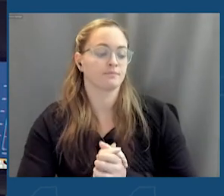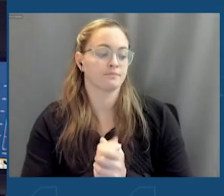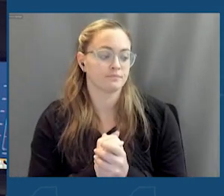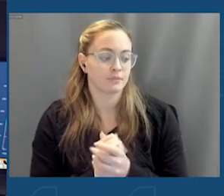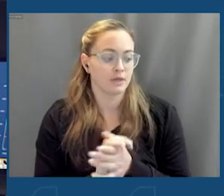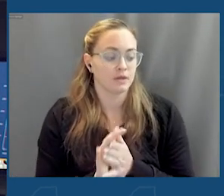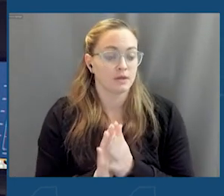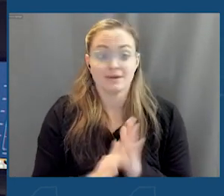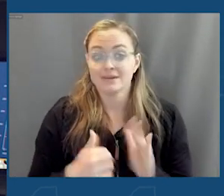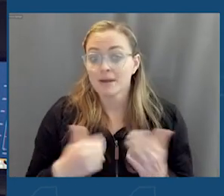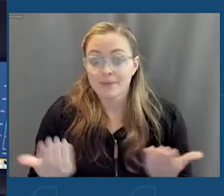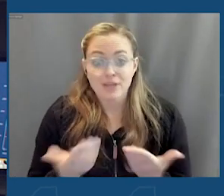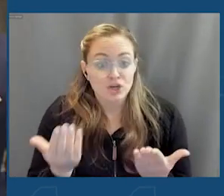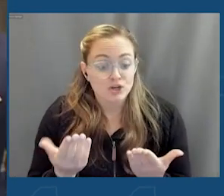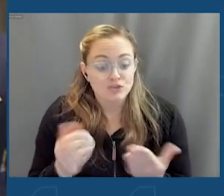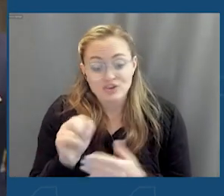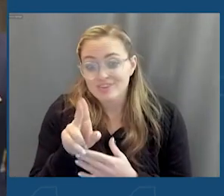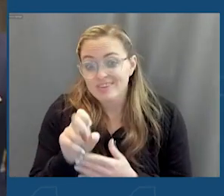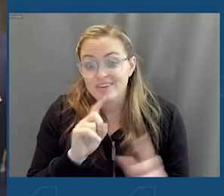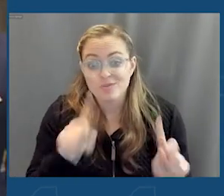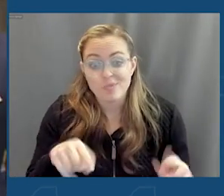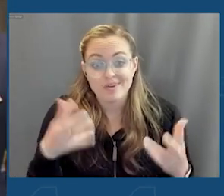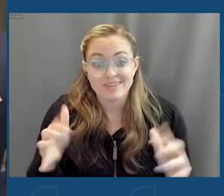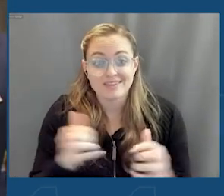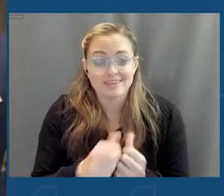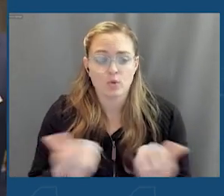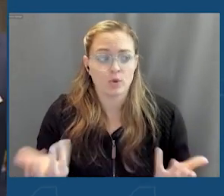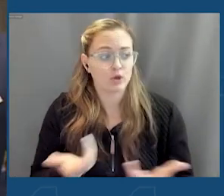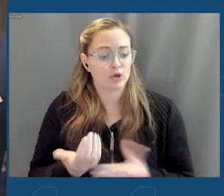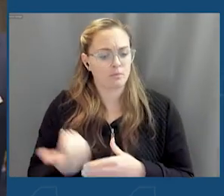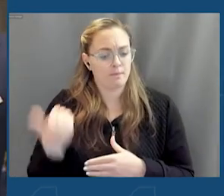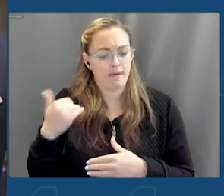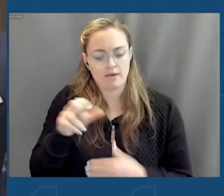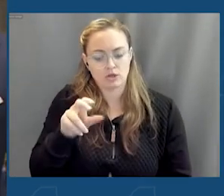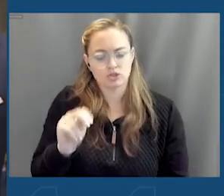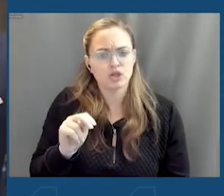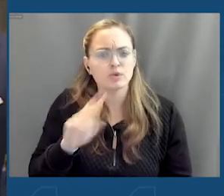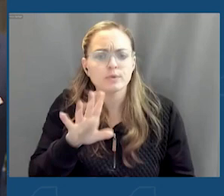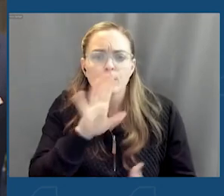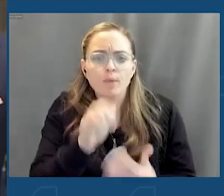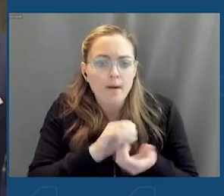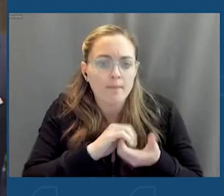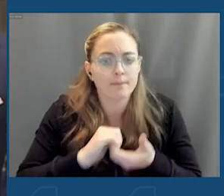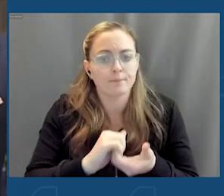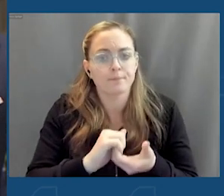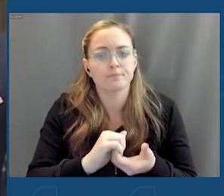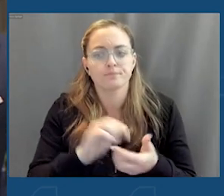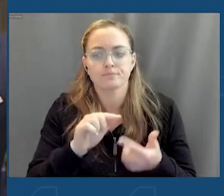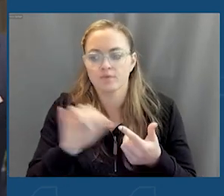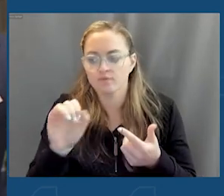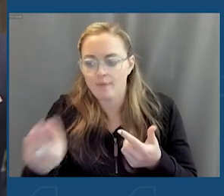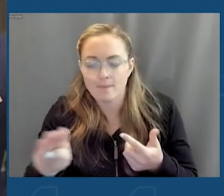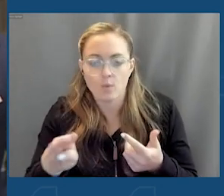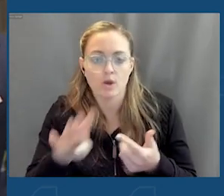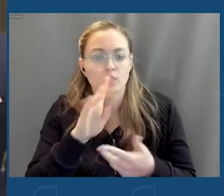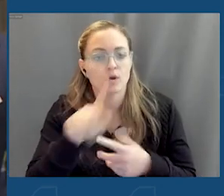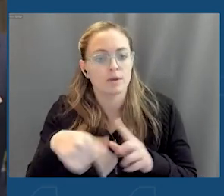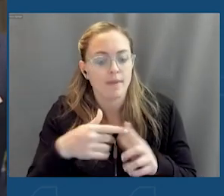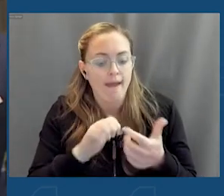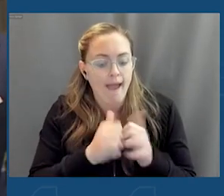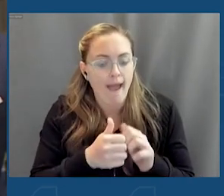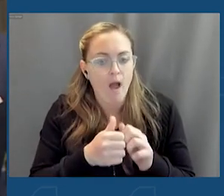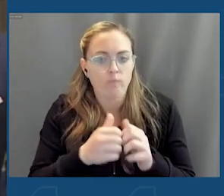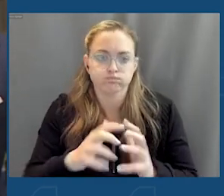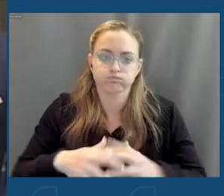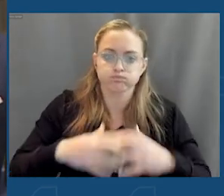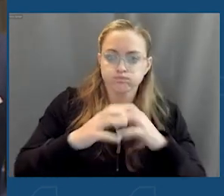I'm here to just give a status report. You know, we stood here back in January. We talked about our partnership. We stood here in February talking about how we are launching our